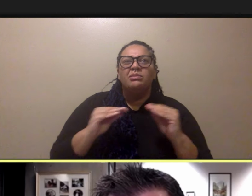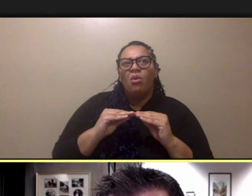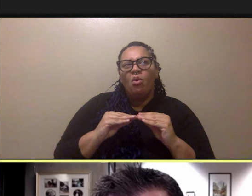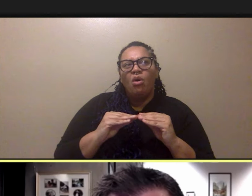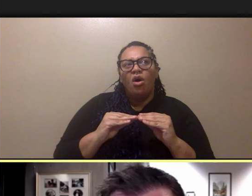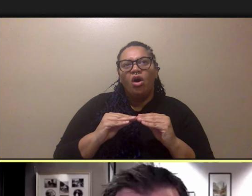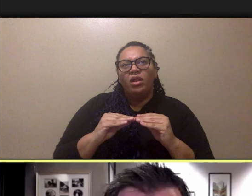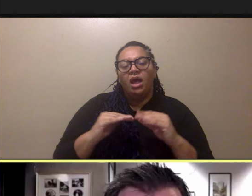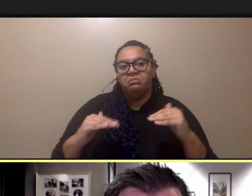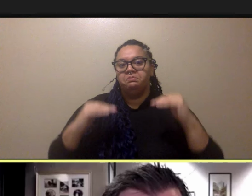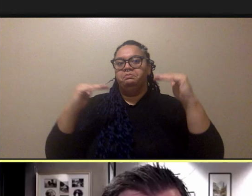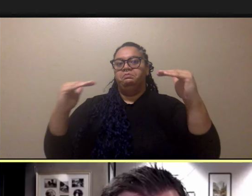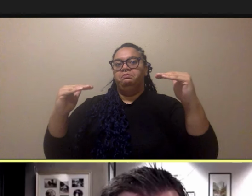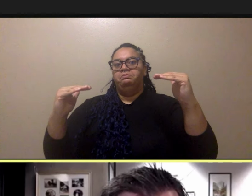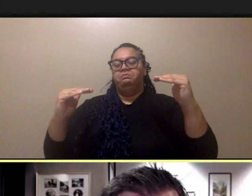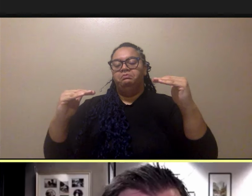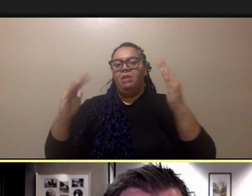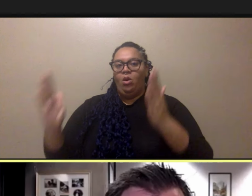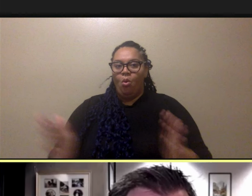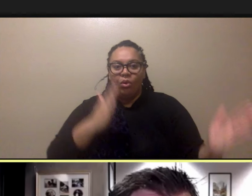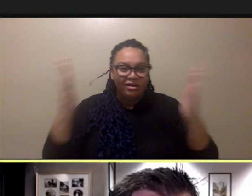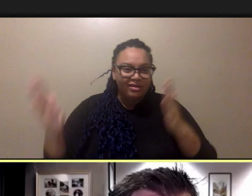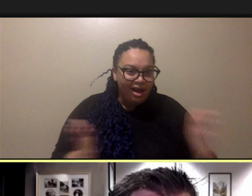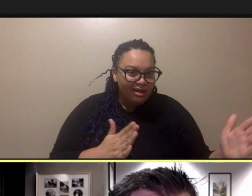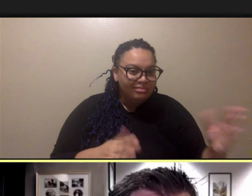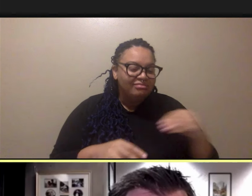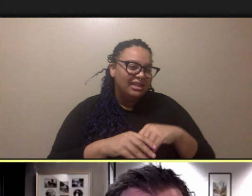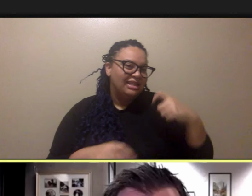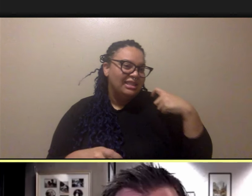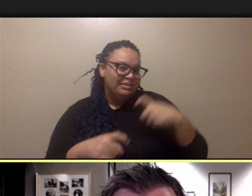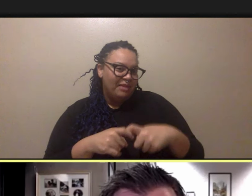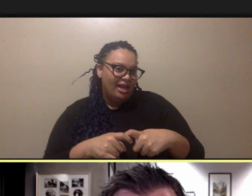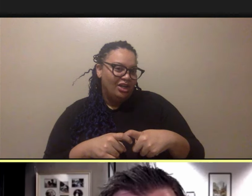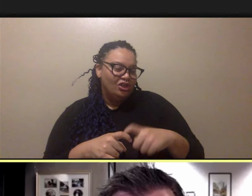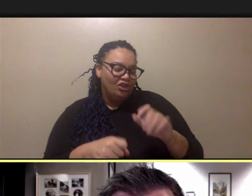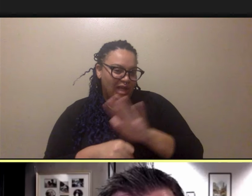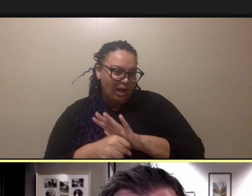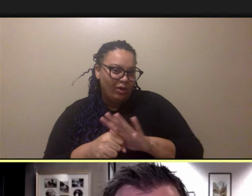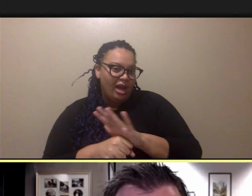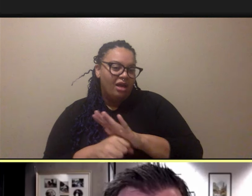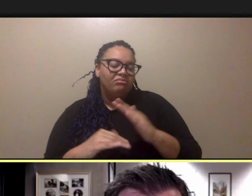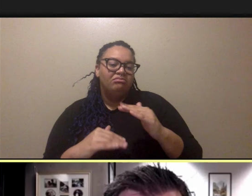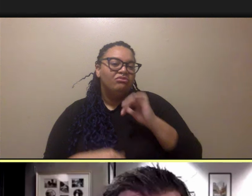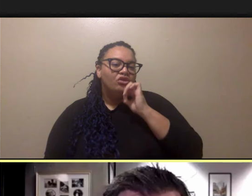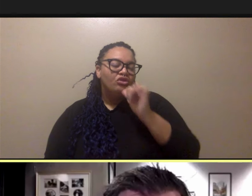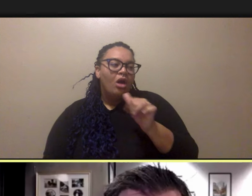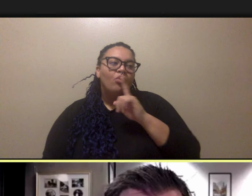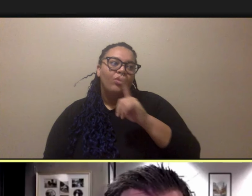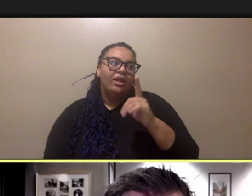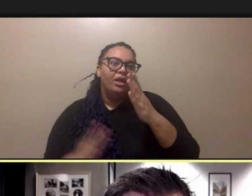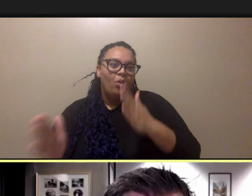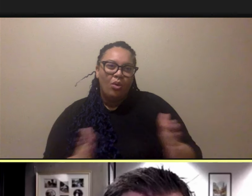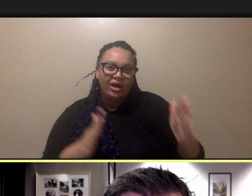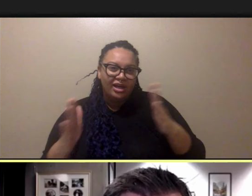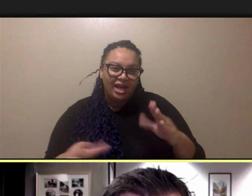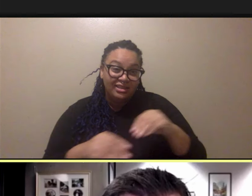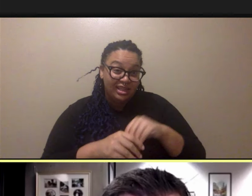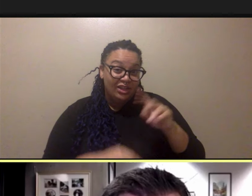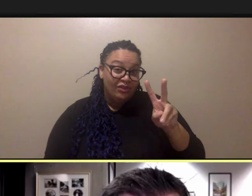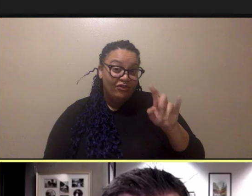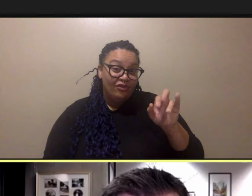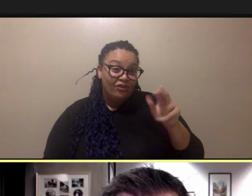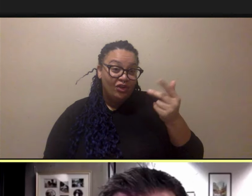advanced and organized in the Caribbean and in the Spanish colonies. It was less, it wasn't really organized in Virginia.